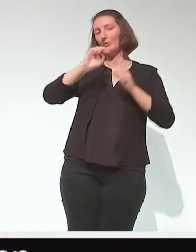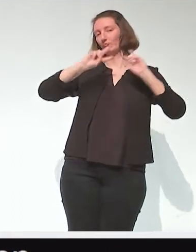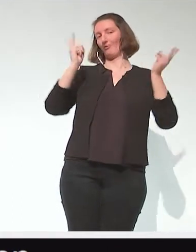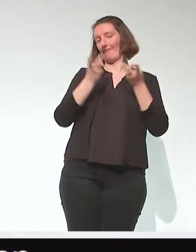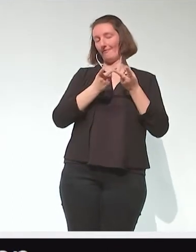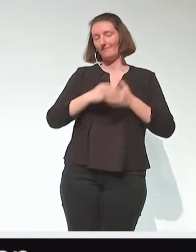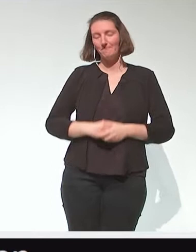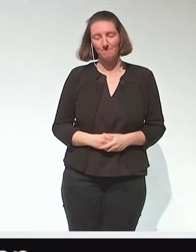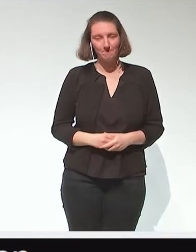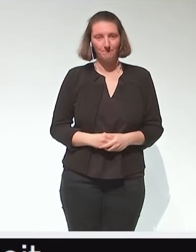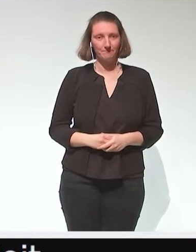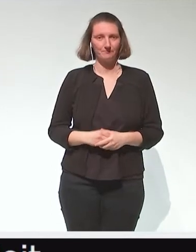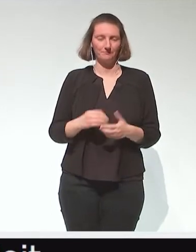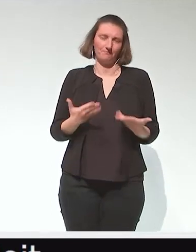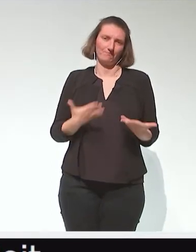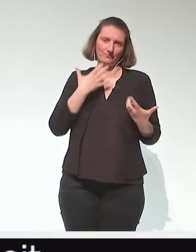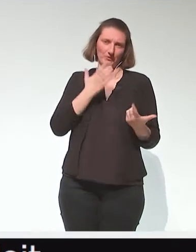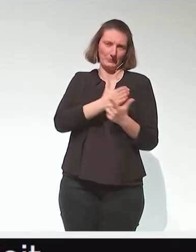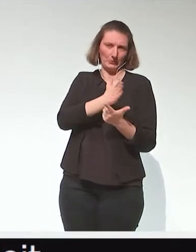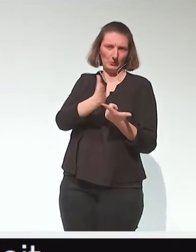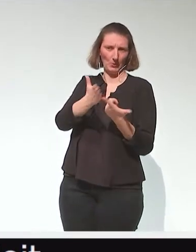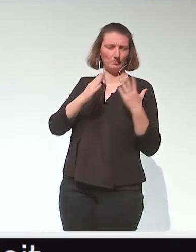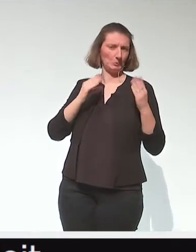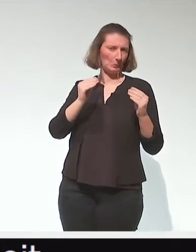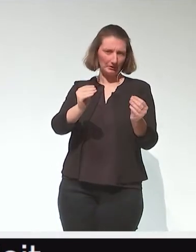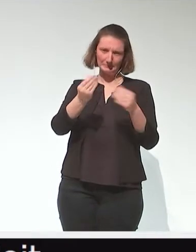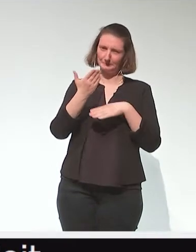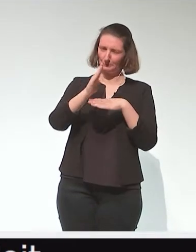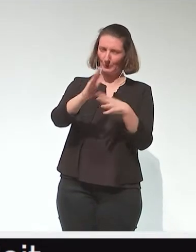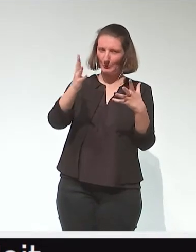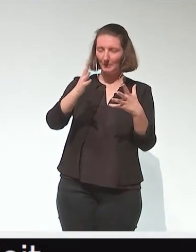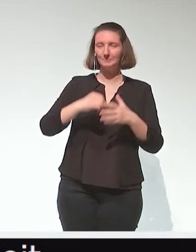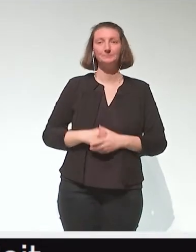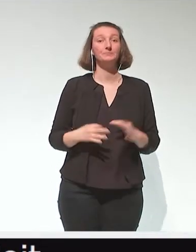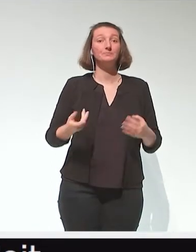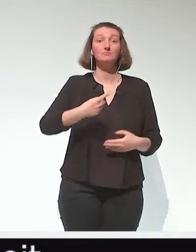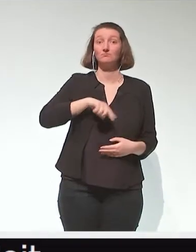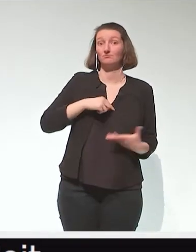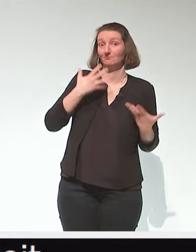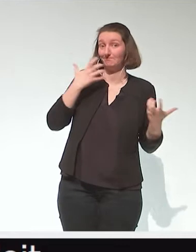work on. So this was my general observation. Now, let me give you two practical